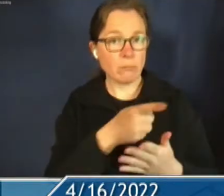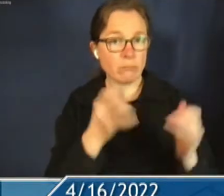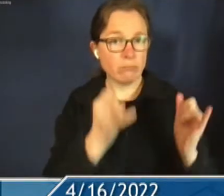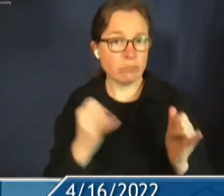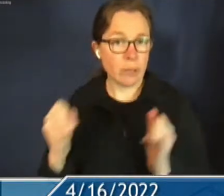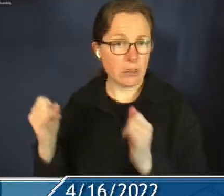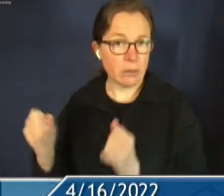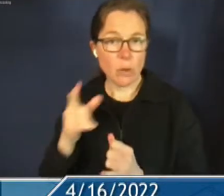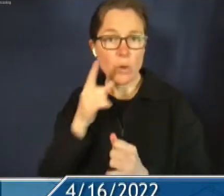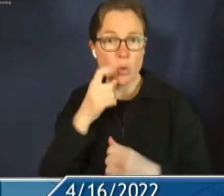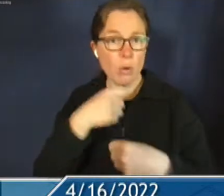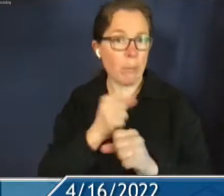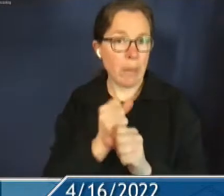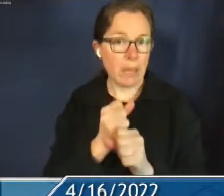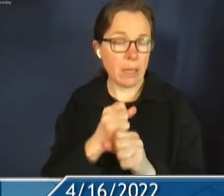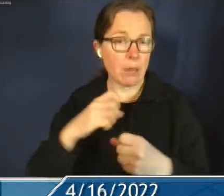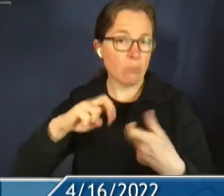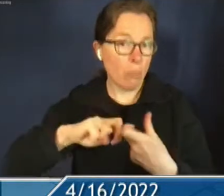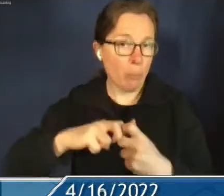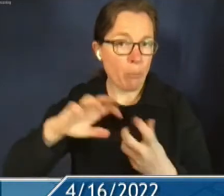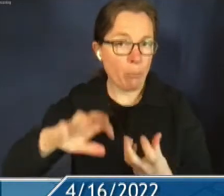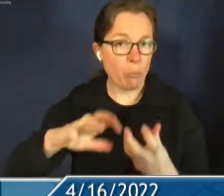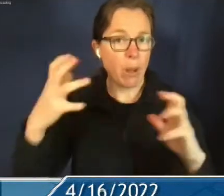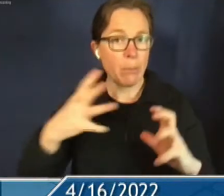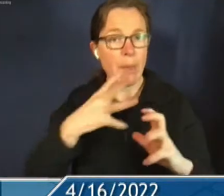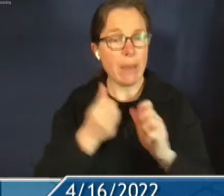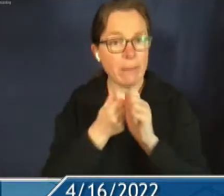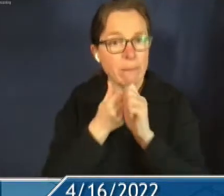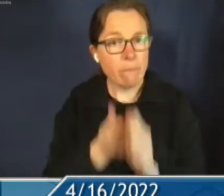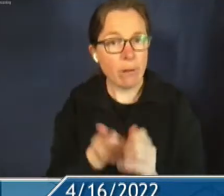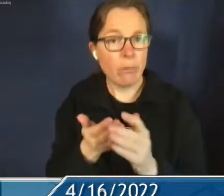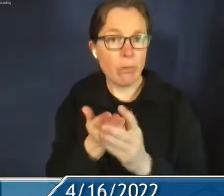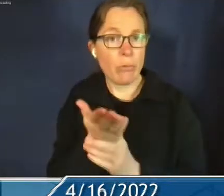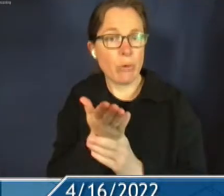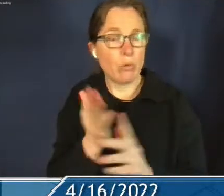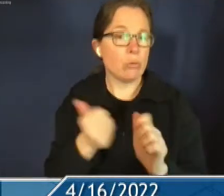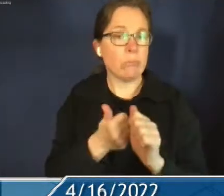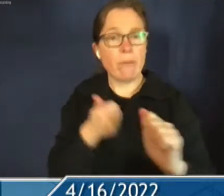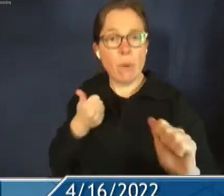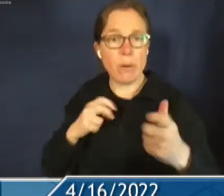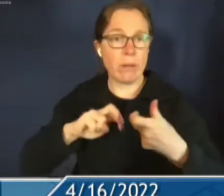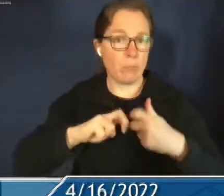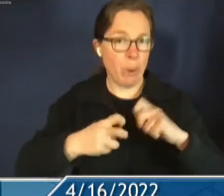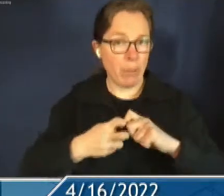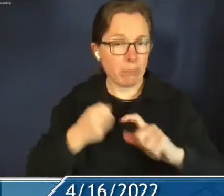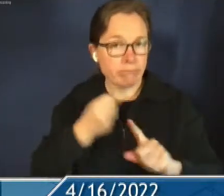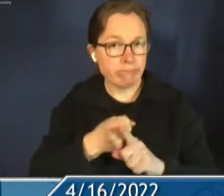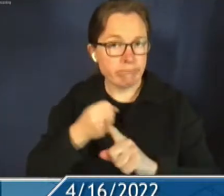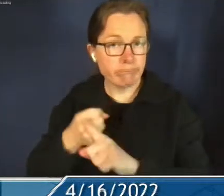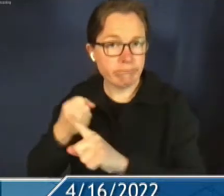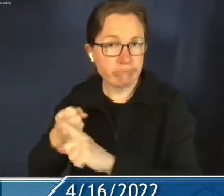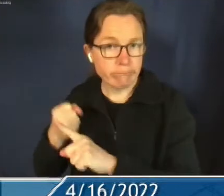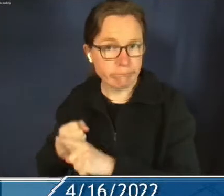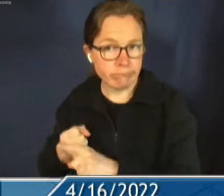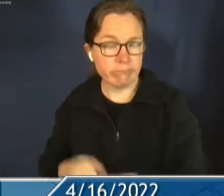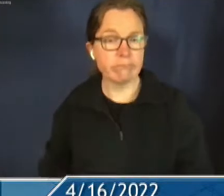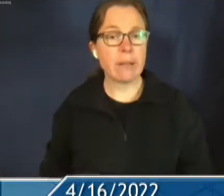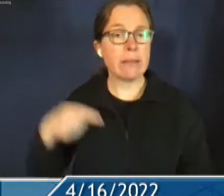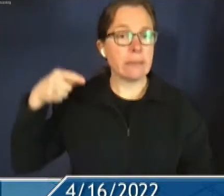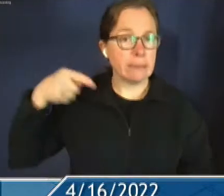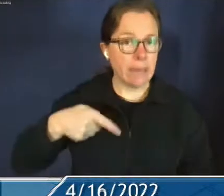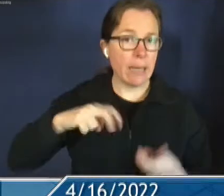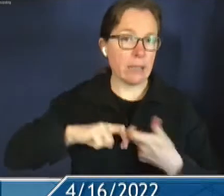creating this havoc. And we need follow through on this prevention so that we can dig deep into that root that is destroying